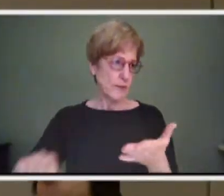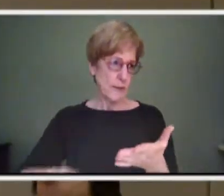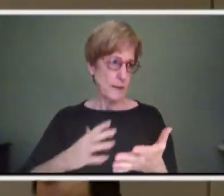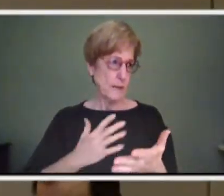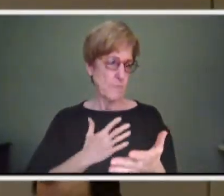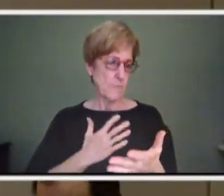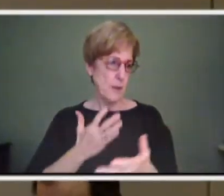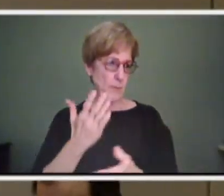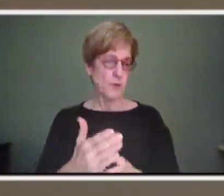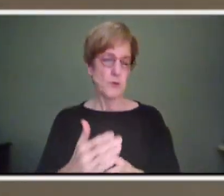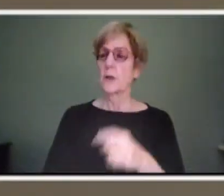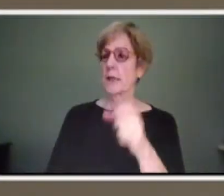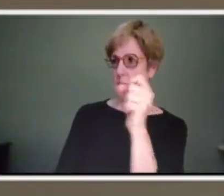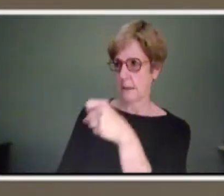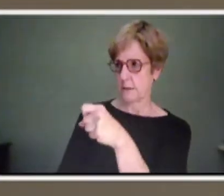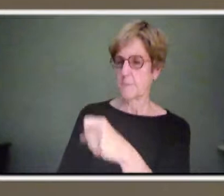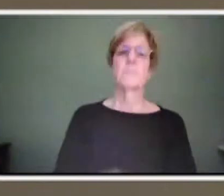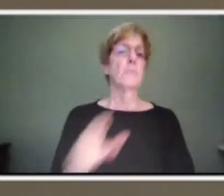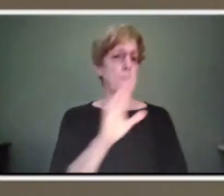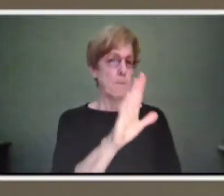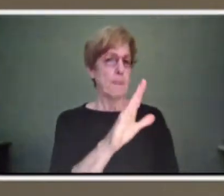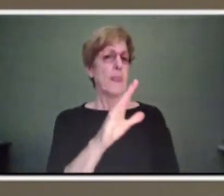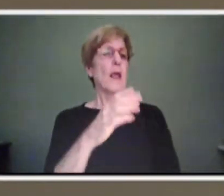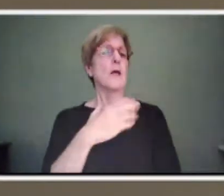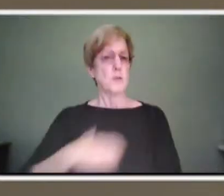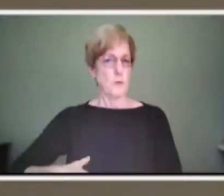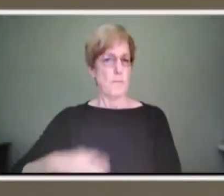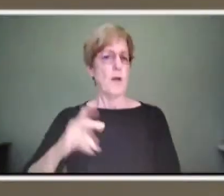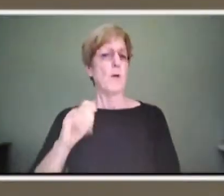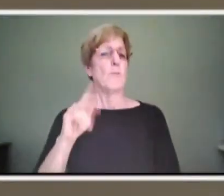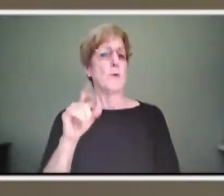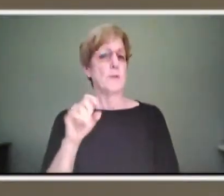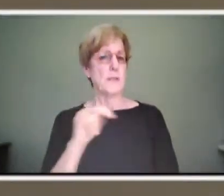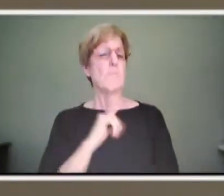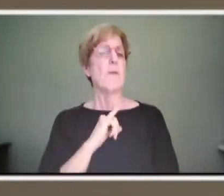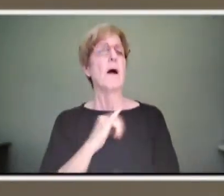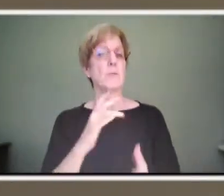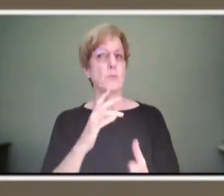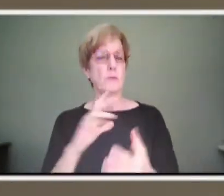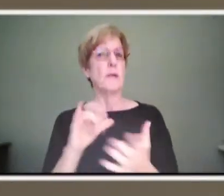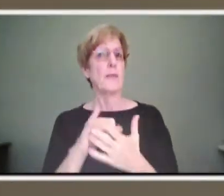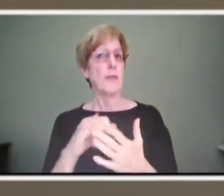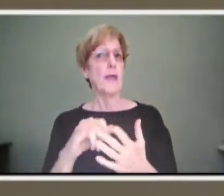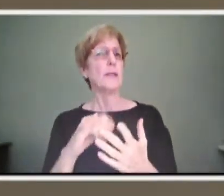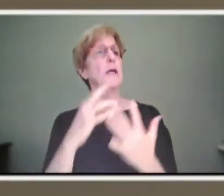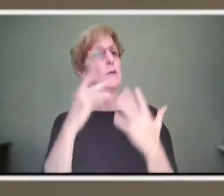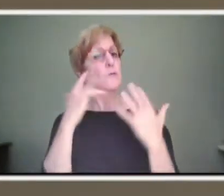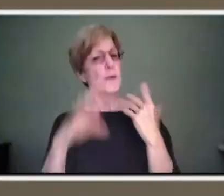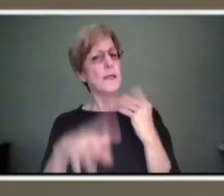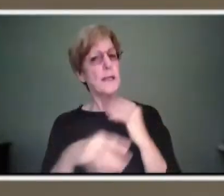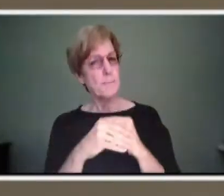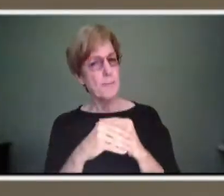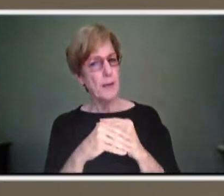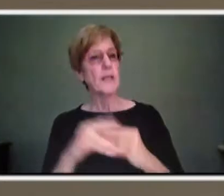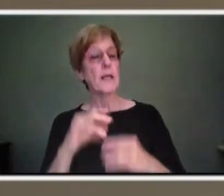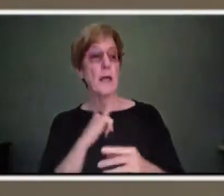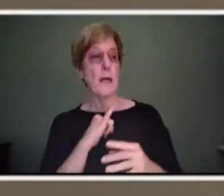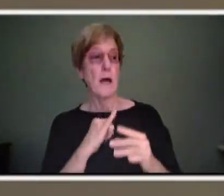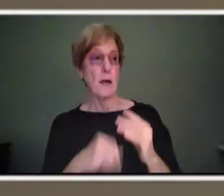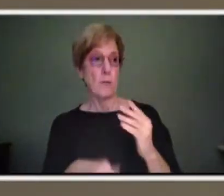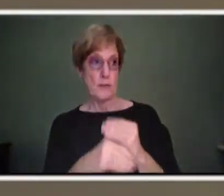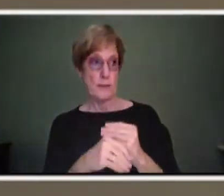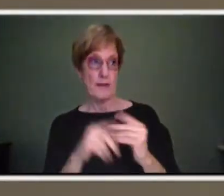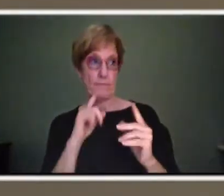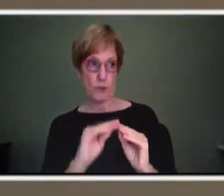Yes. So Mayor Pro Tem, I would accept that friendly amendment, and I will amend for